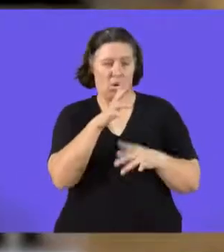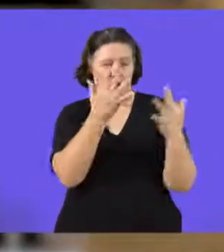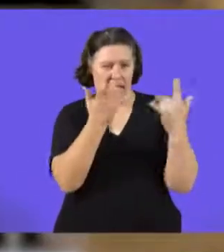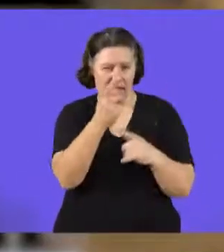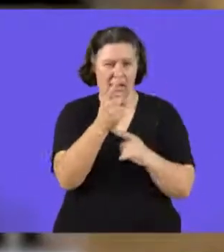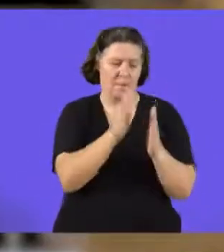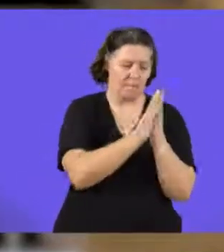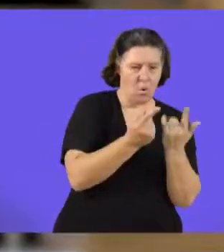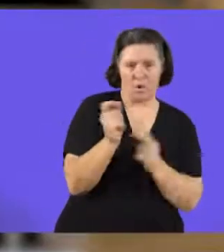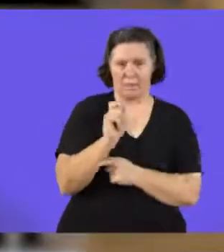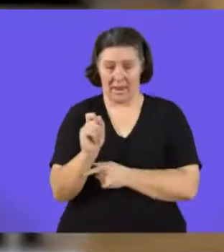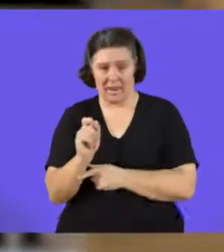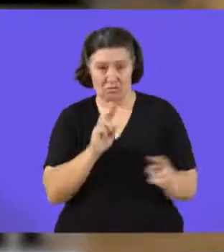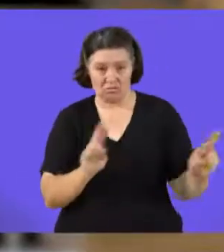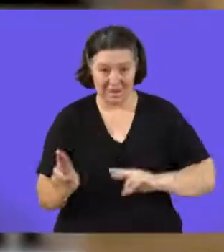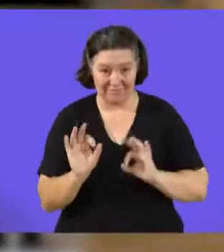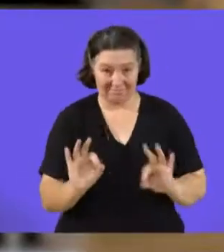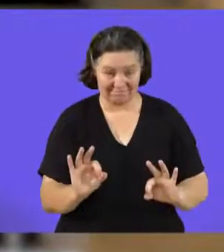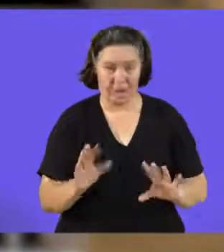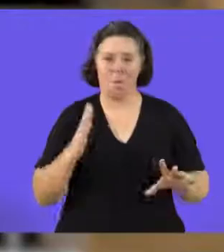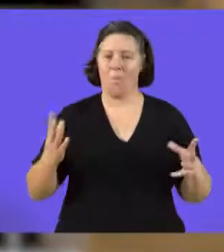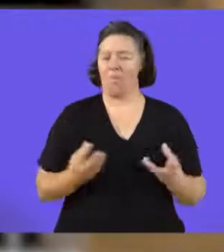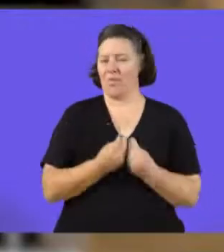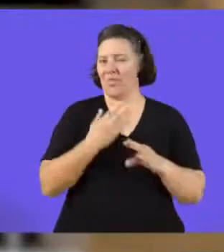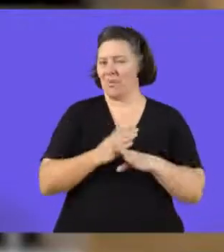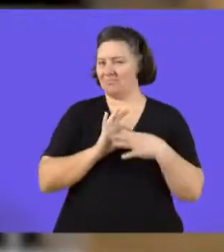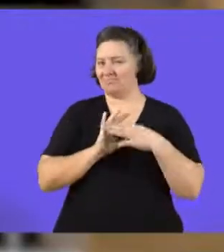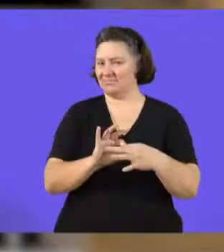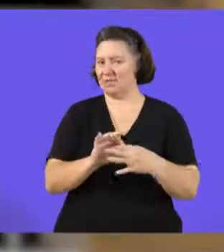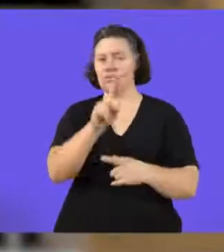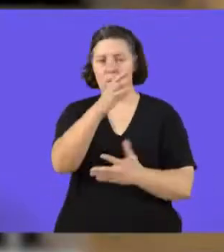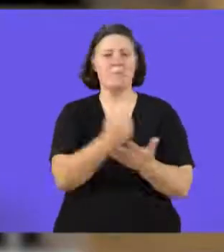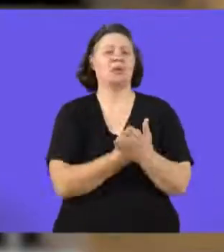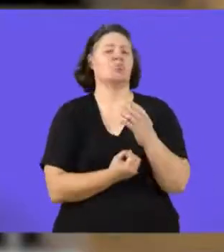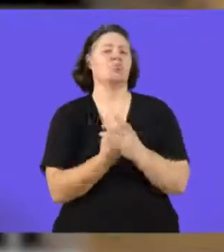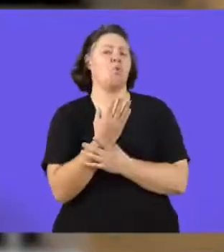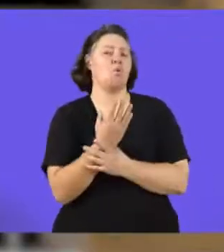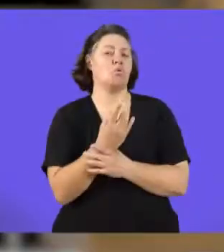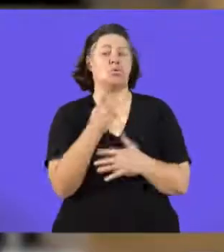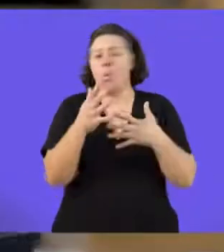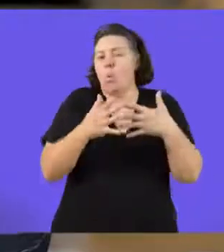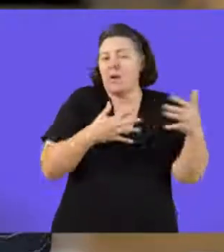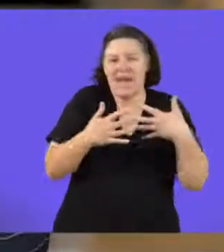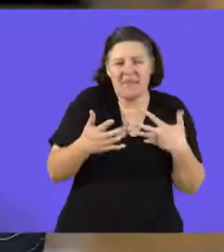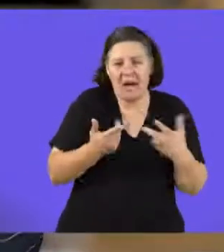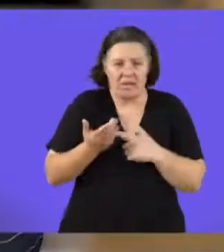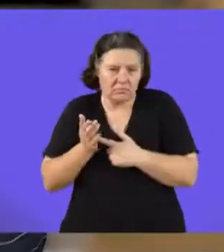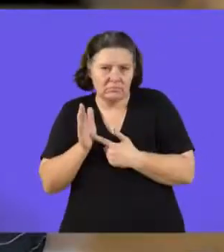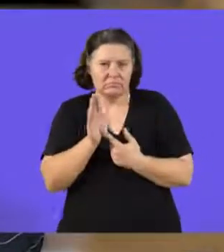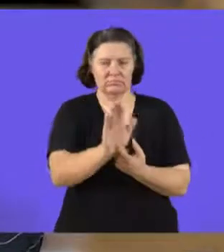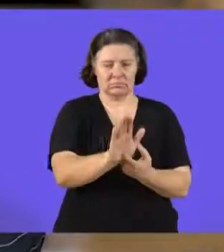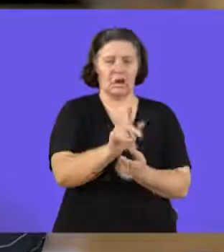your calculator, your book, pen ready so that we can work through this together. Remember, the aim is for you to grow, so please, whatever